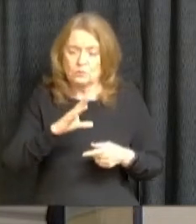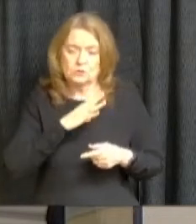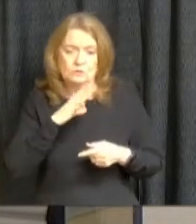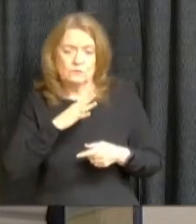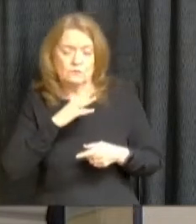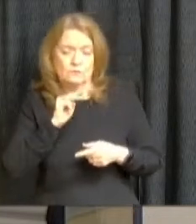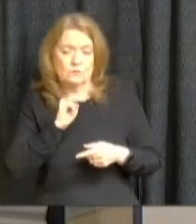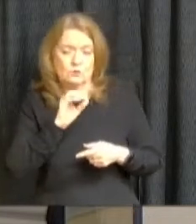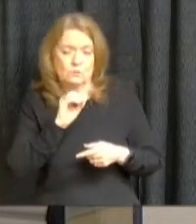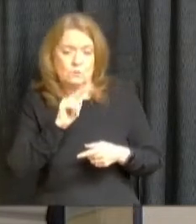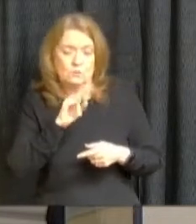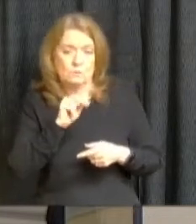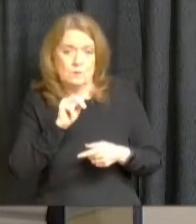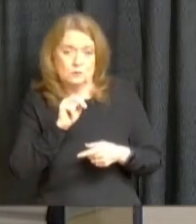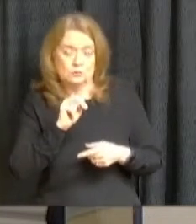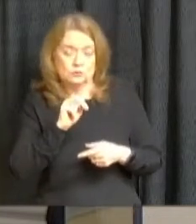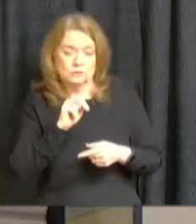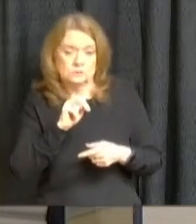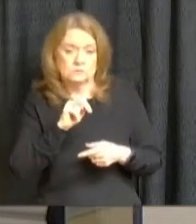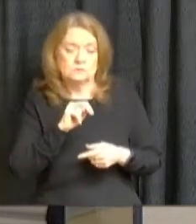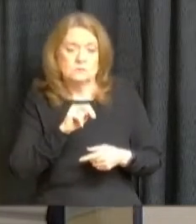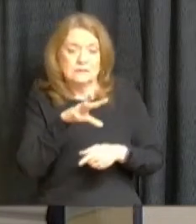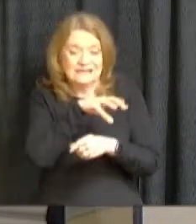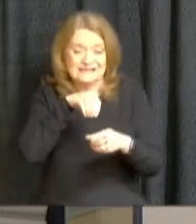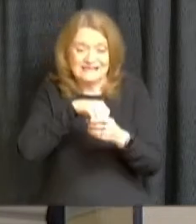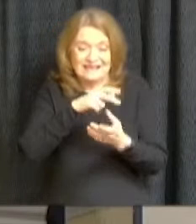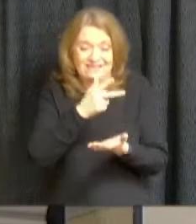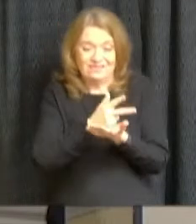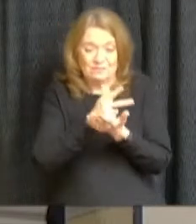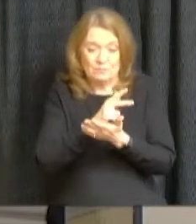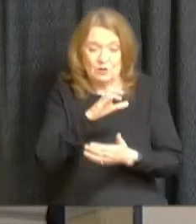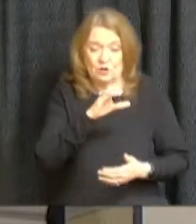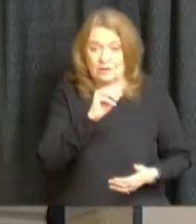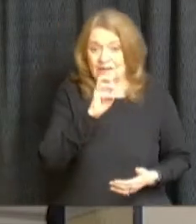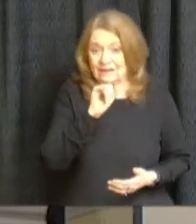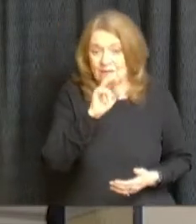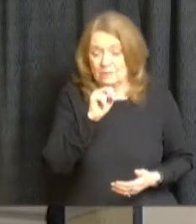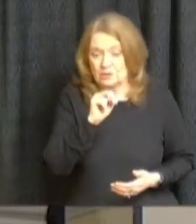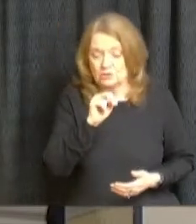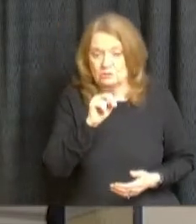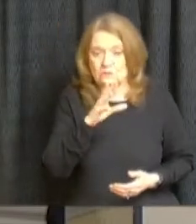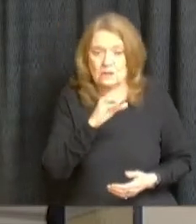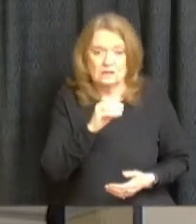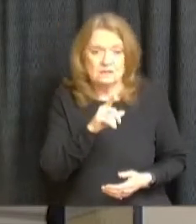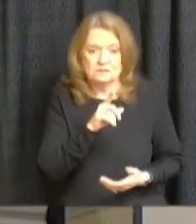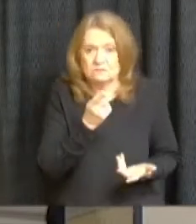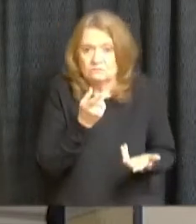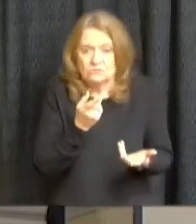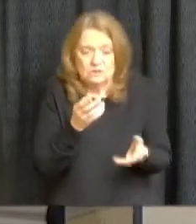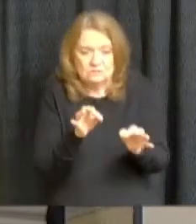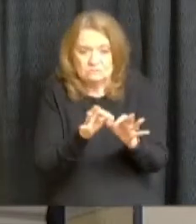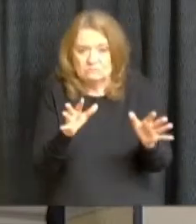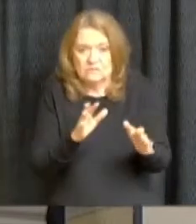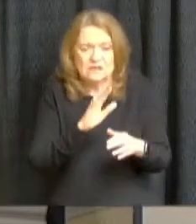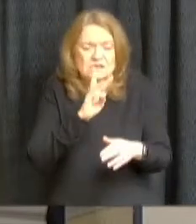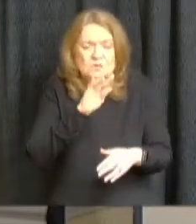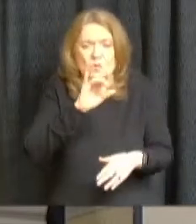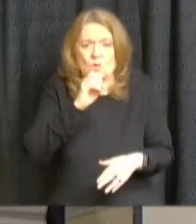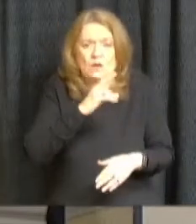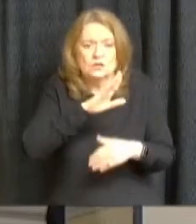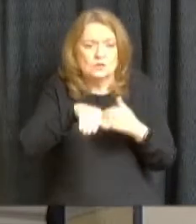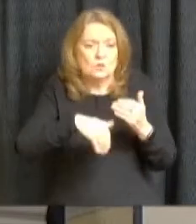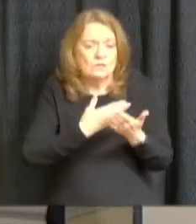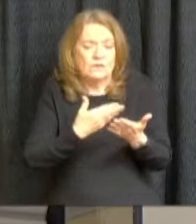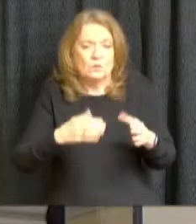inside of the Parking Commission, and it makes it pretty much mute. It's a wash. All we're doing is